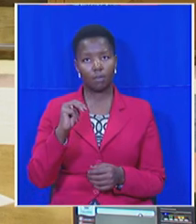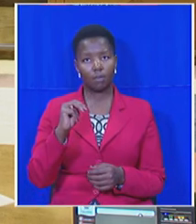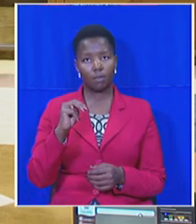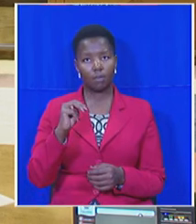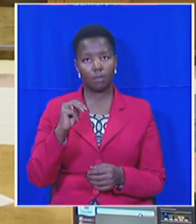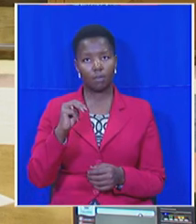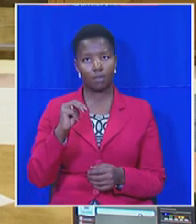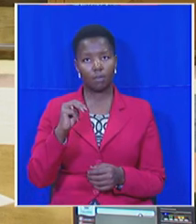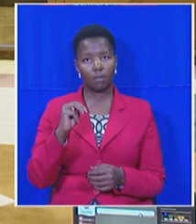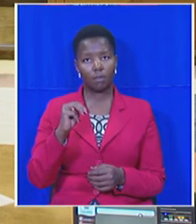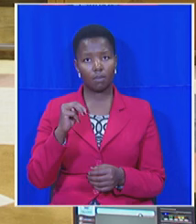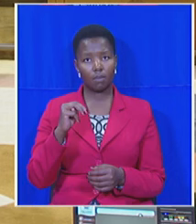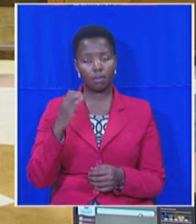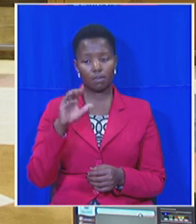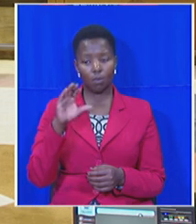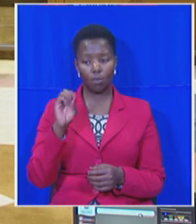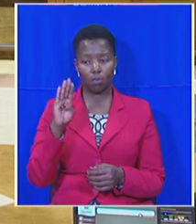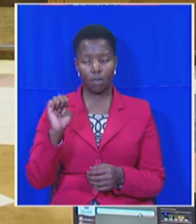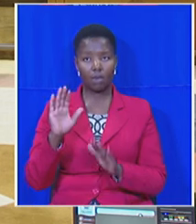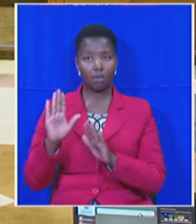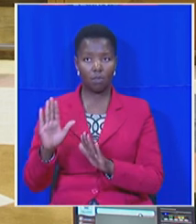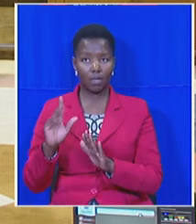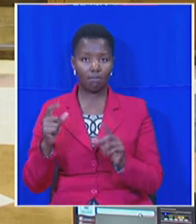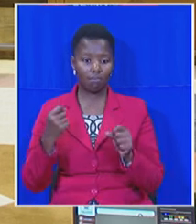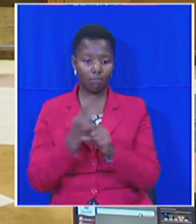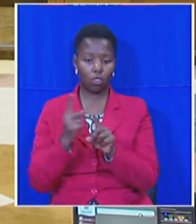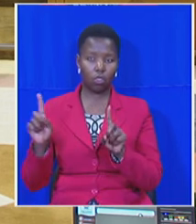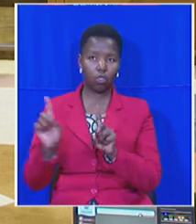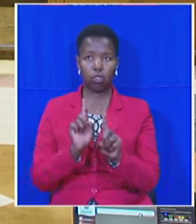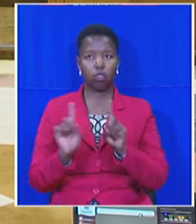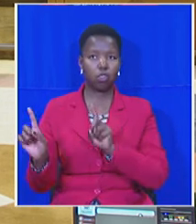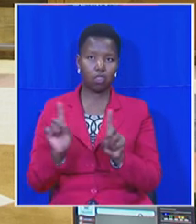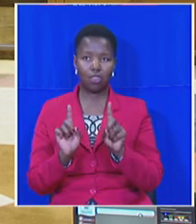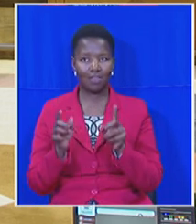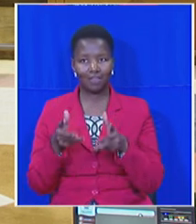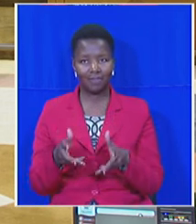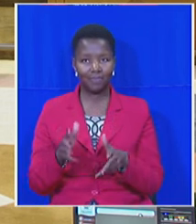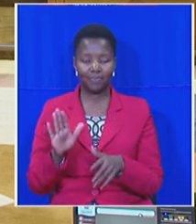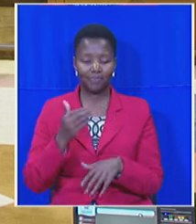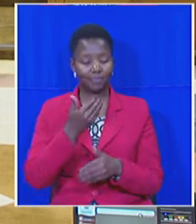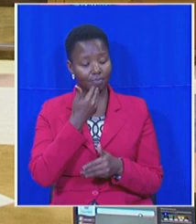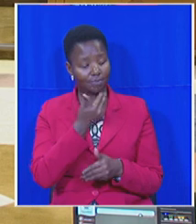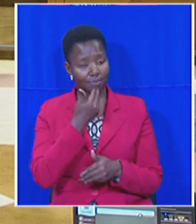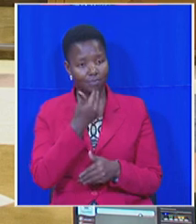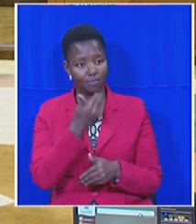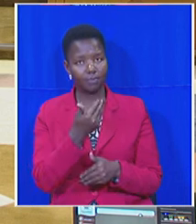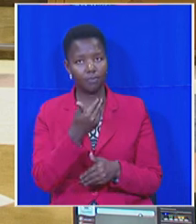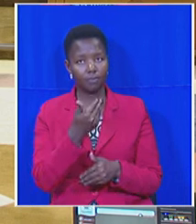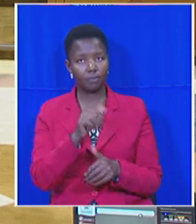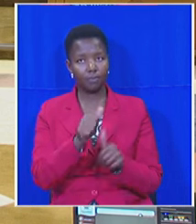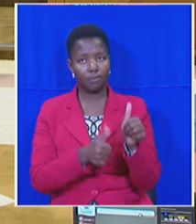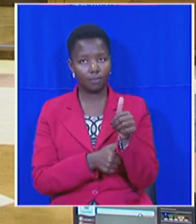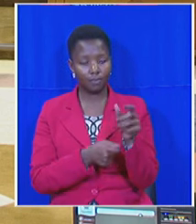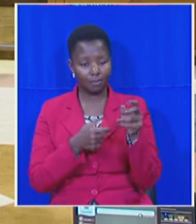Wait, Honorable. Near coalition. Hold on, Honorable. Well, thank you, Mr. Deputy I had Speaker.